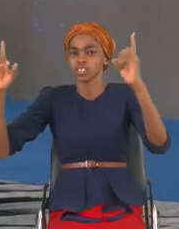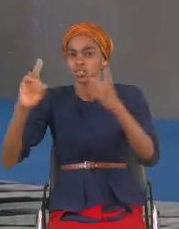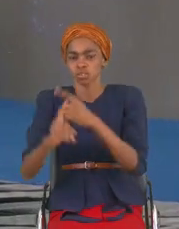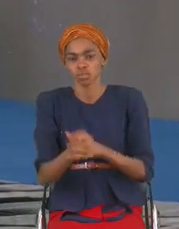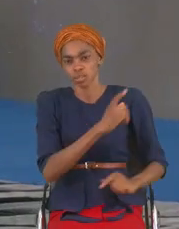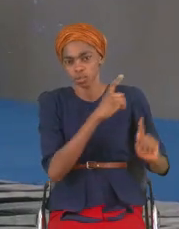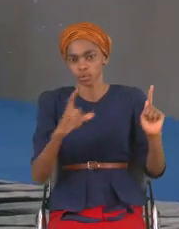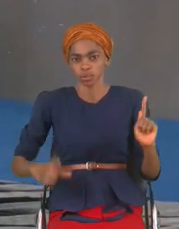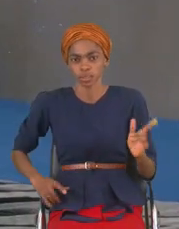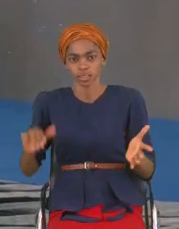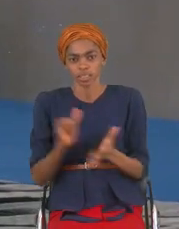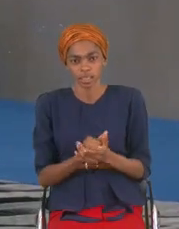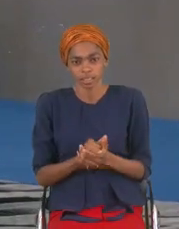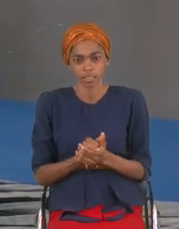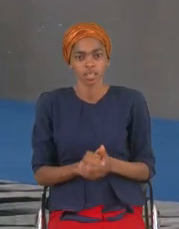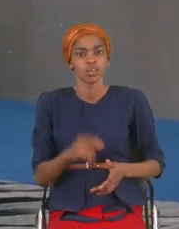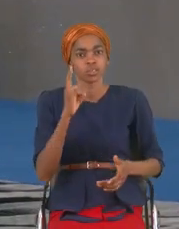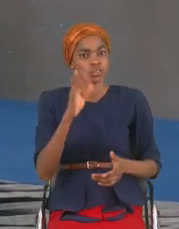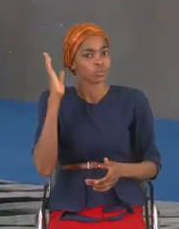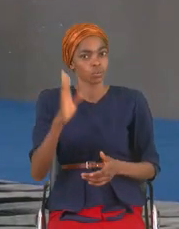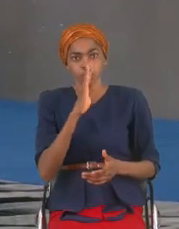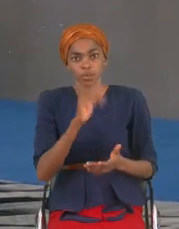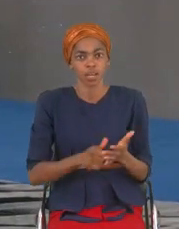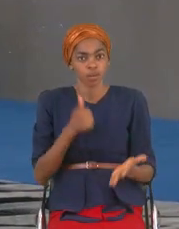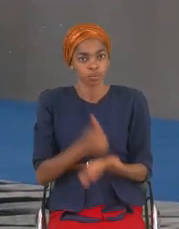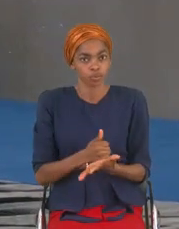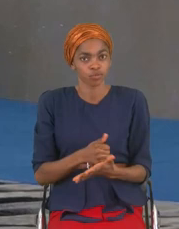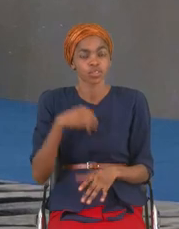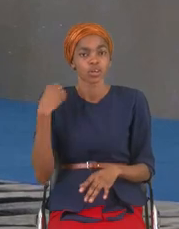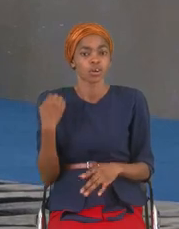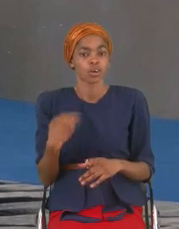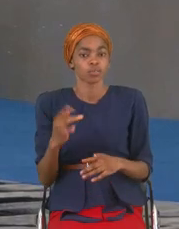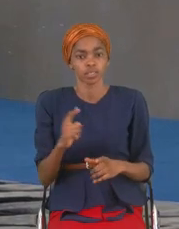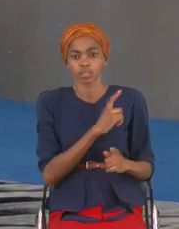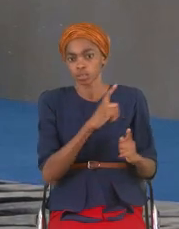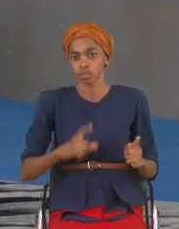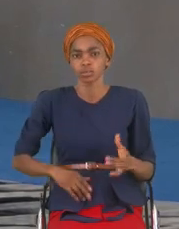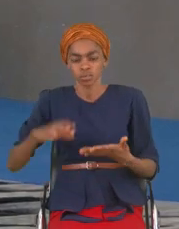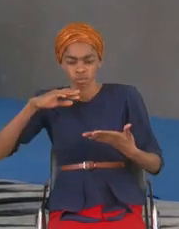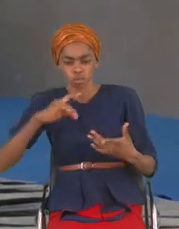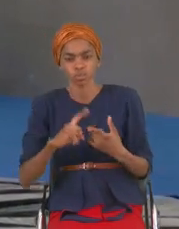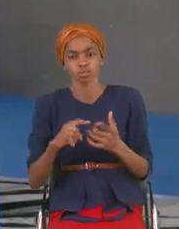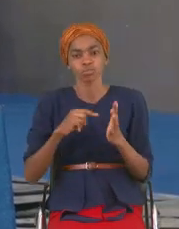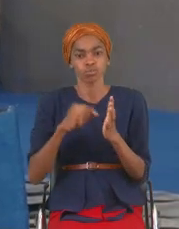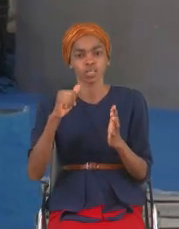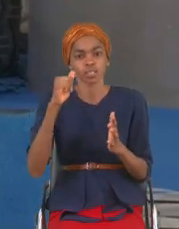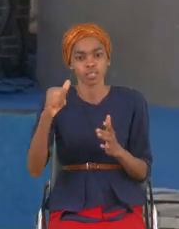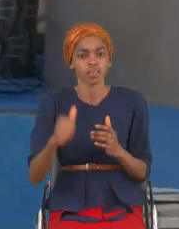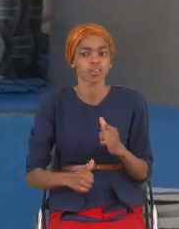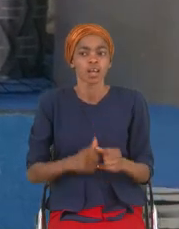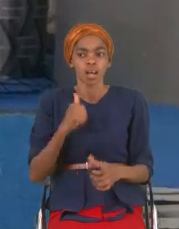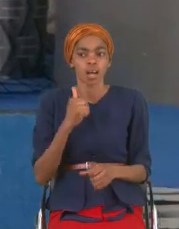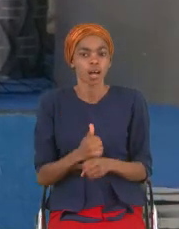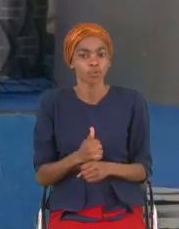Lord, that you'll be approved unto God. Study to show thyself